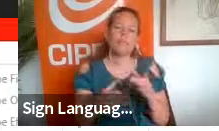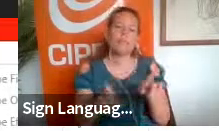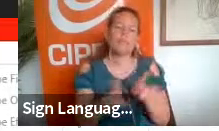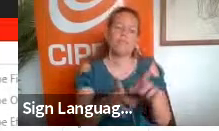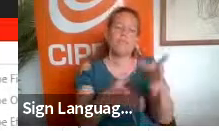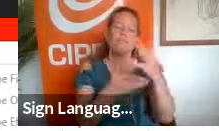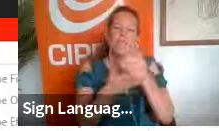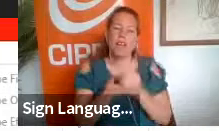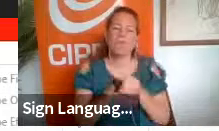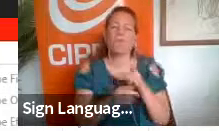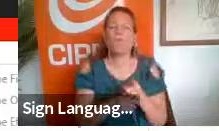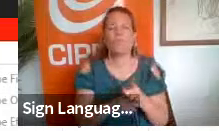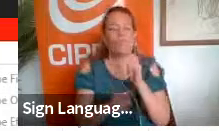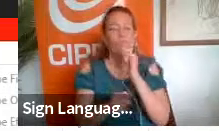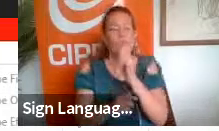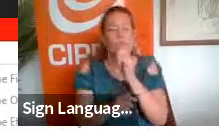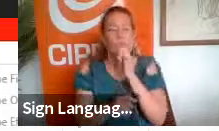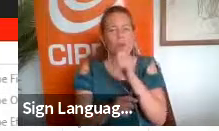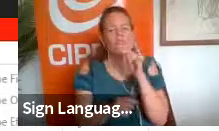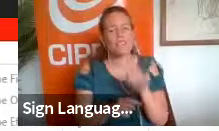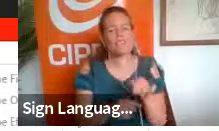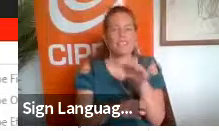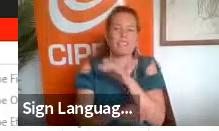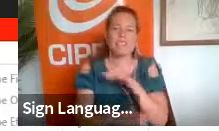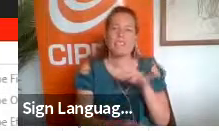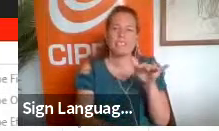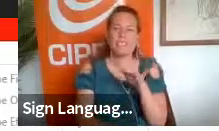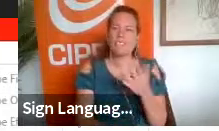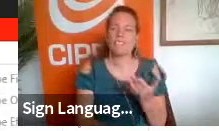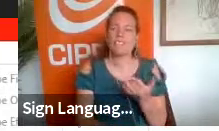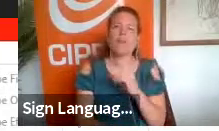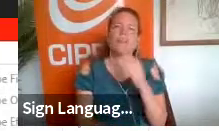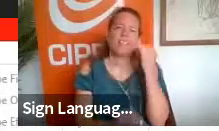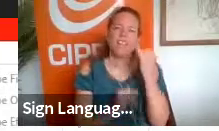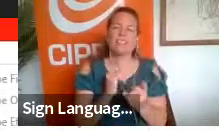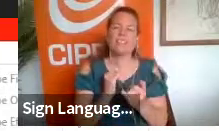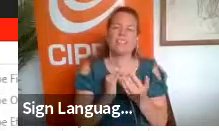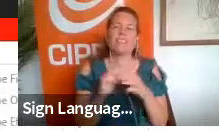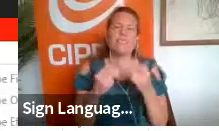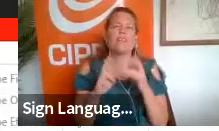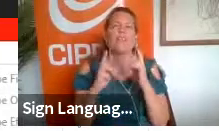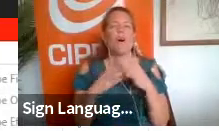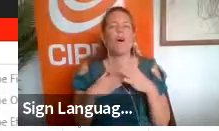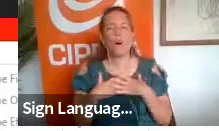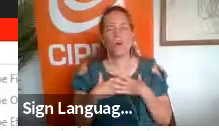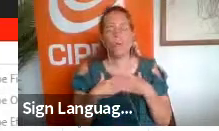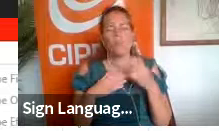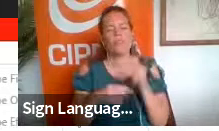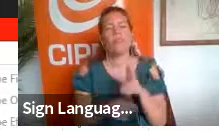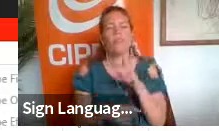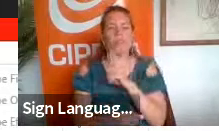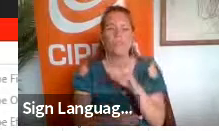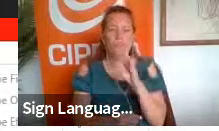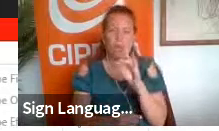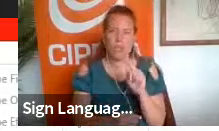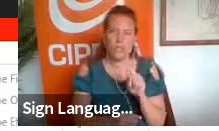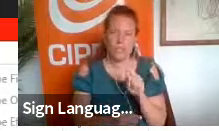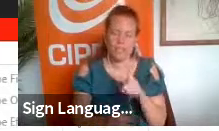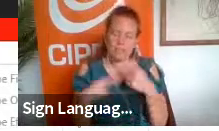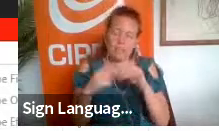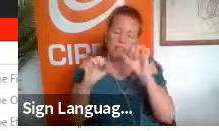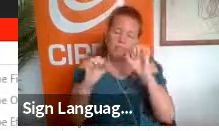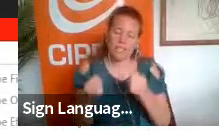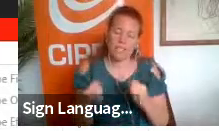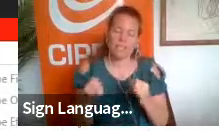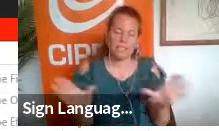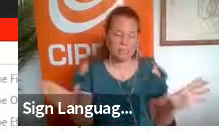these cases. But lastly, also, we hope that with Reporti, we can form a community of defenders who